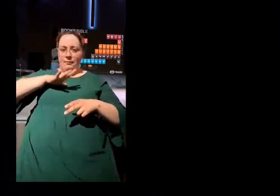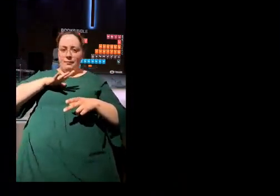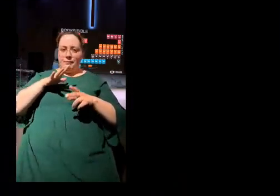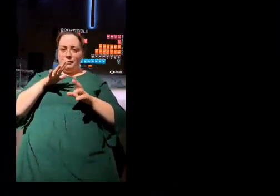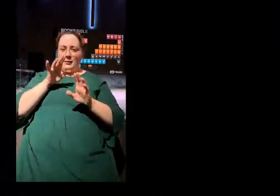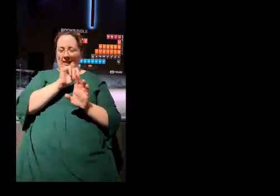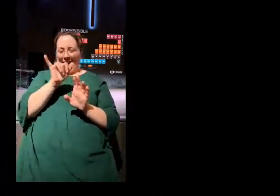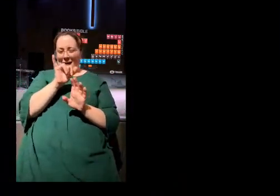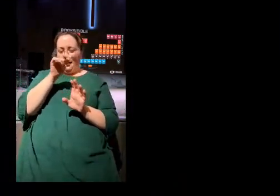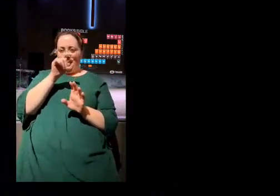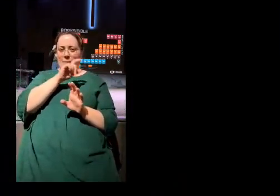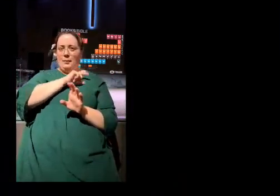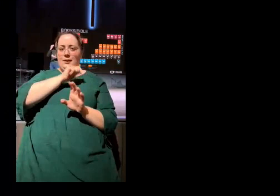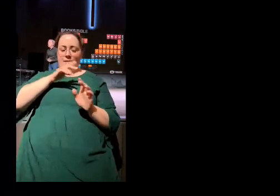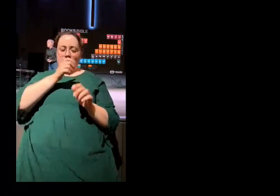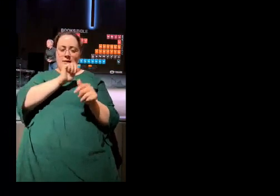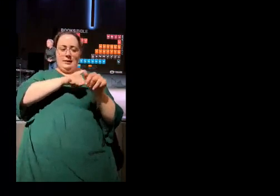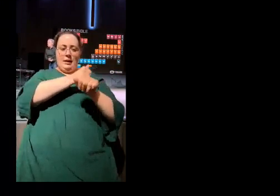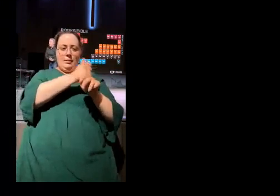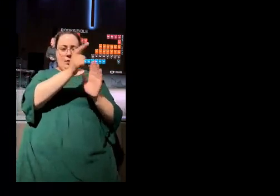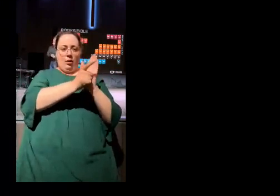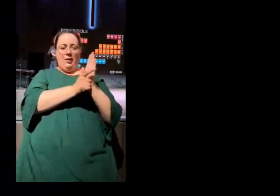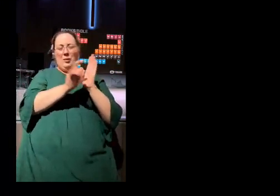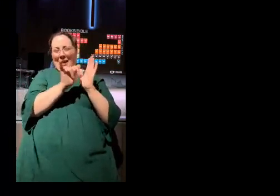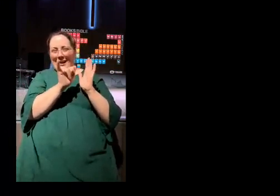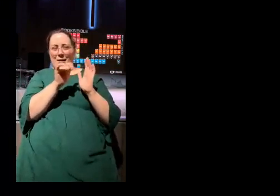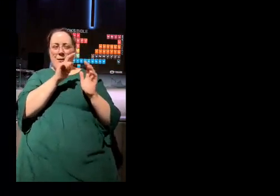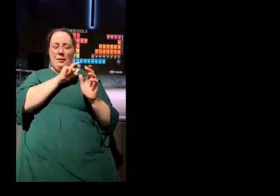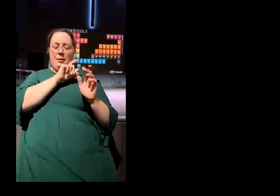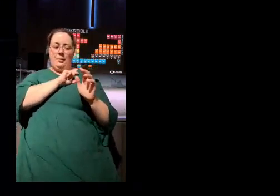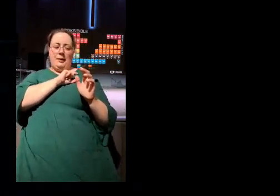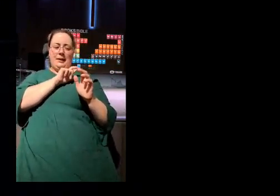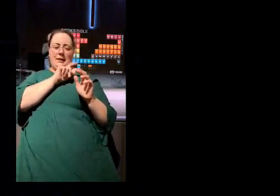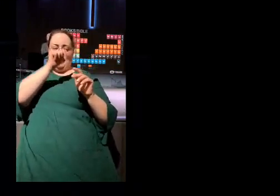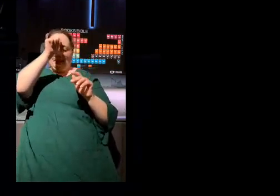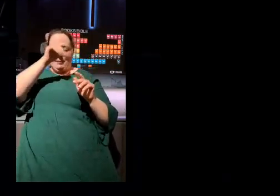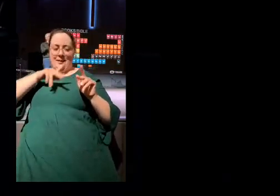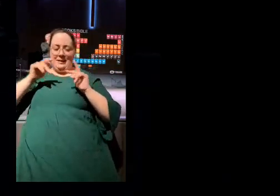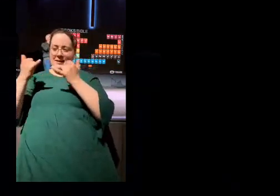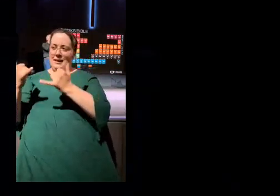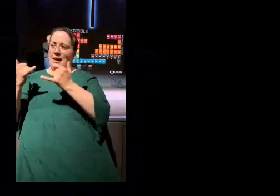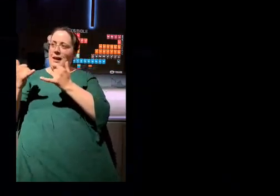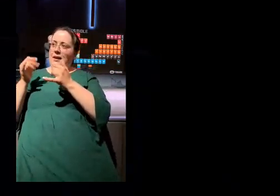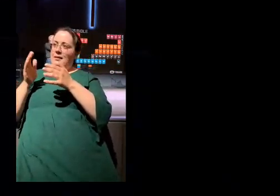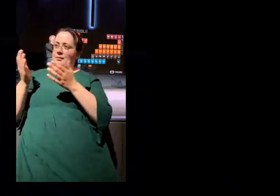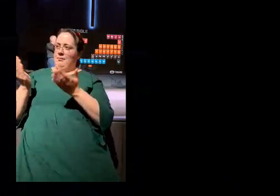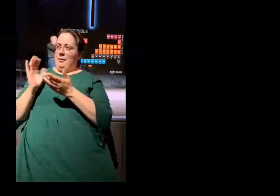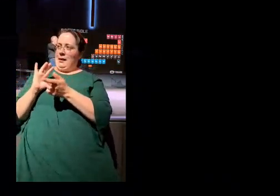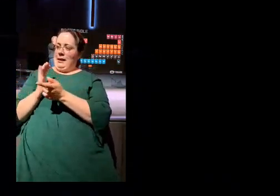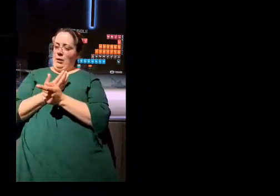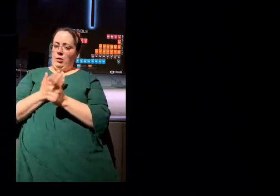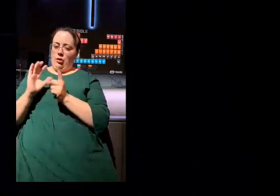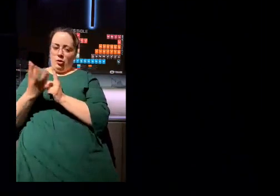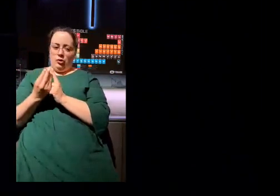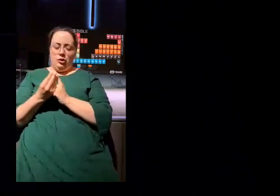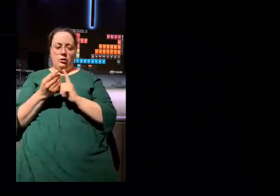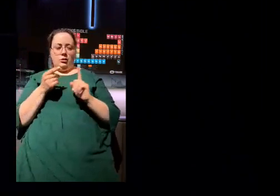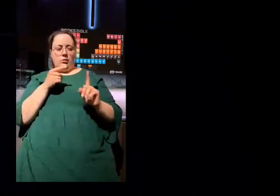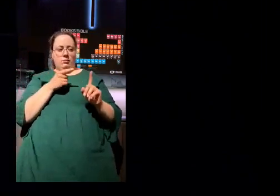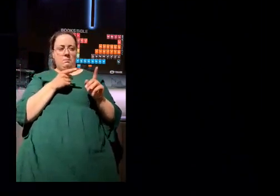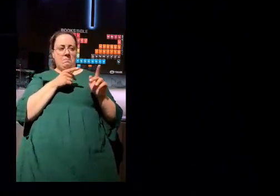the law. This is the relationship with God. You need to live this way to experience all that God wants us to be